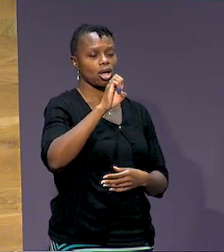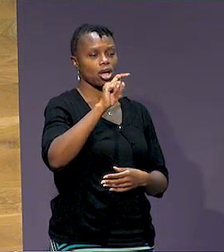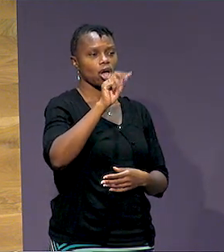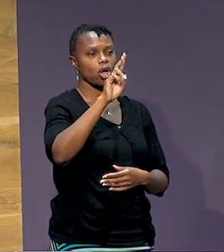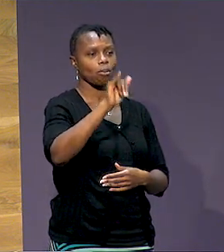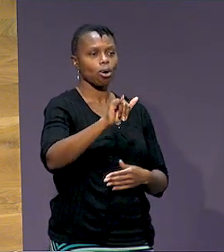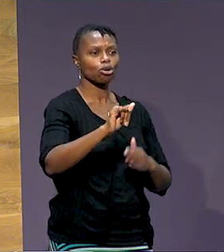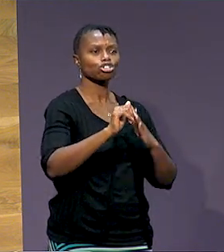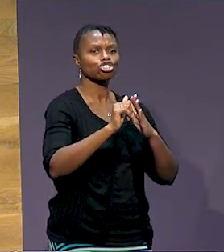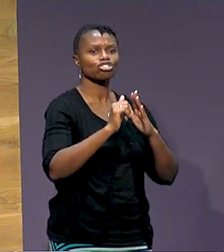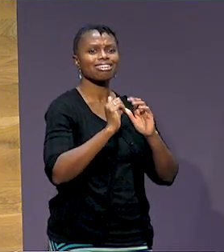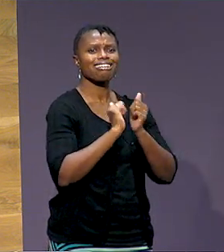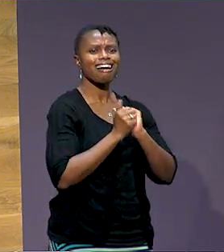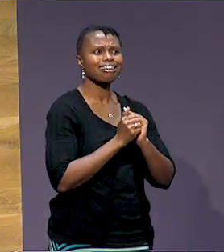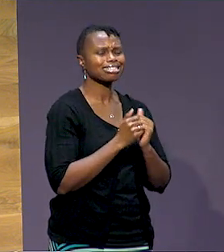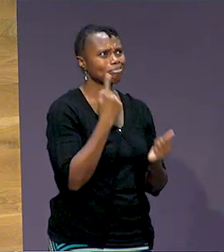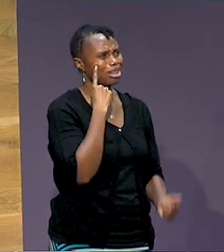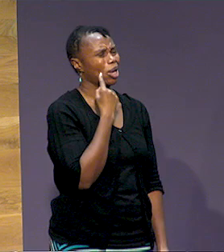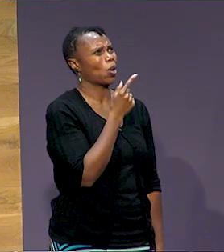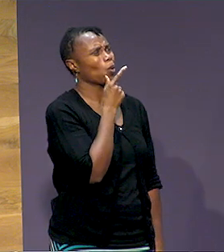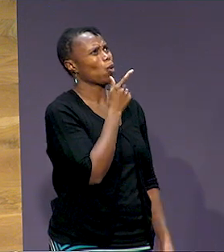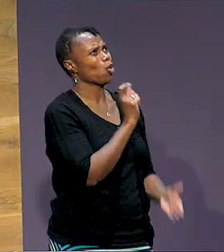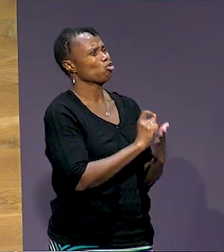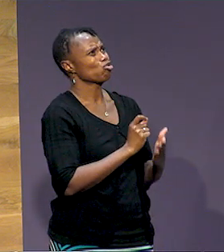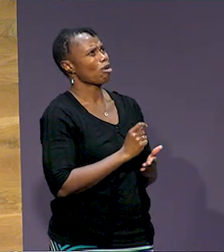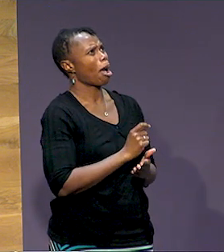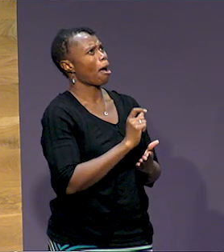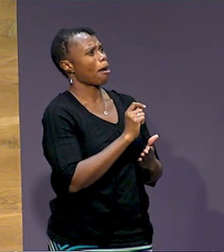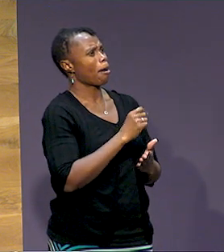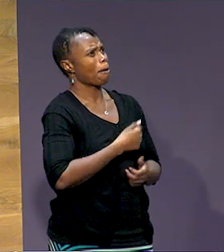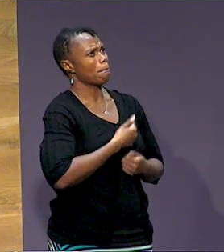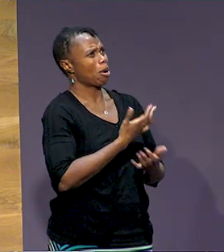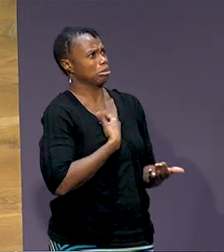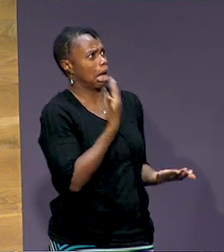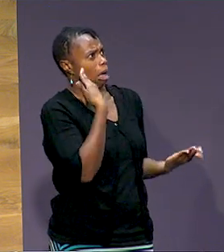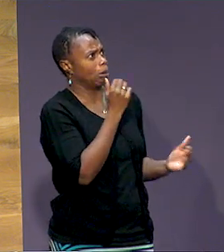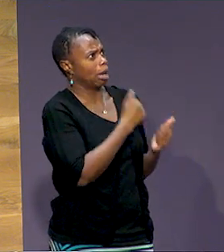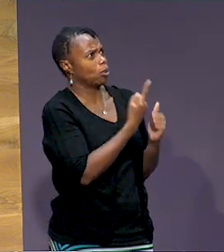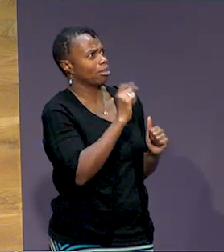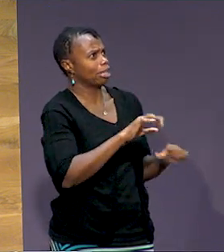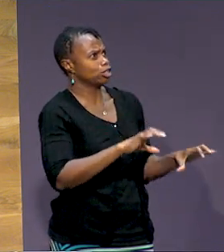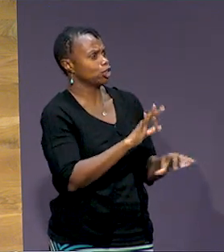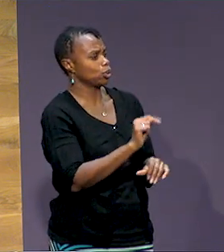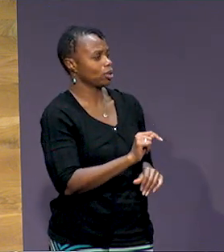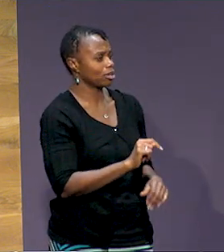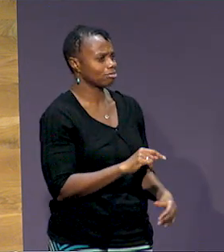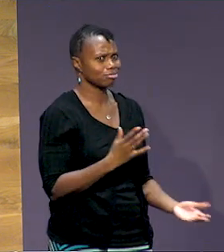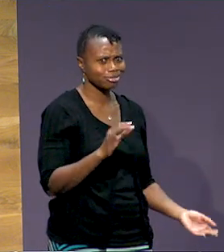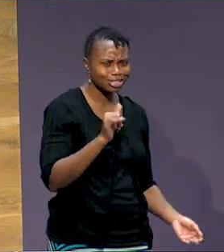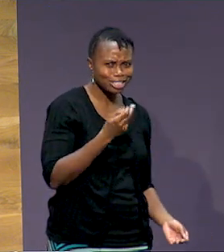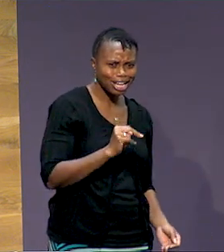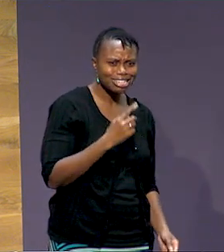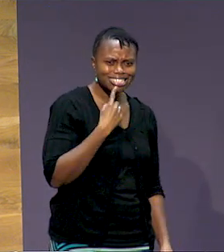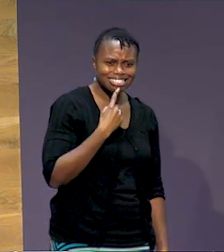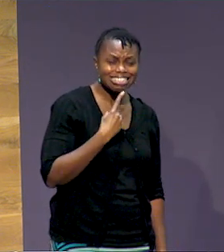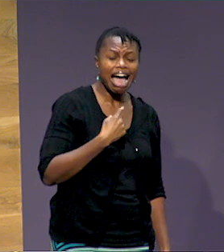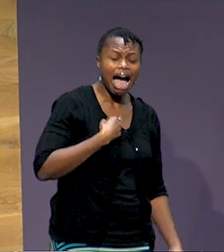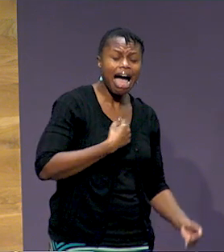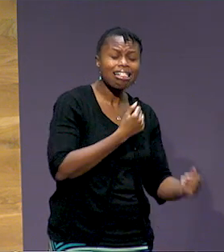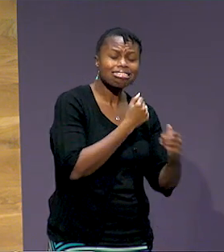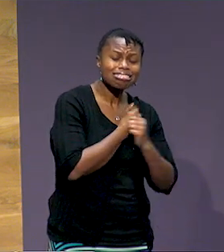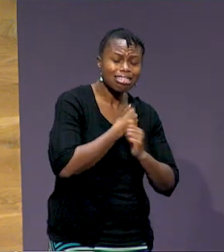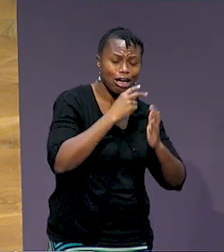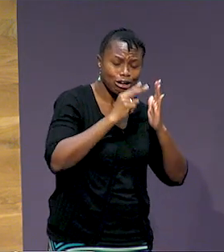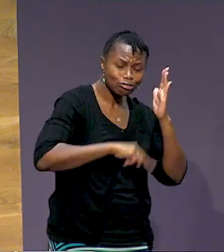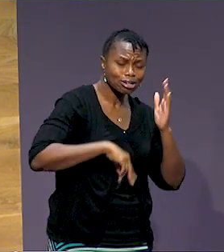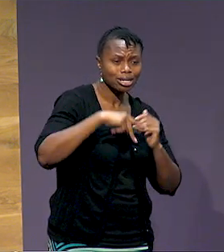poetry? Like, nobody writes poetry. I don't know anybody who does that. And John was like, no, like, I love reading poetry.